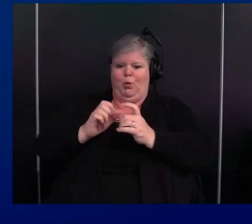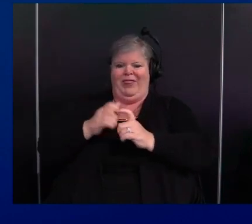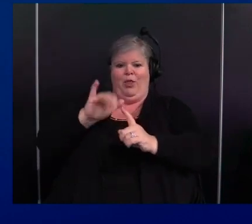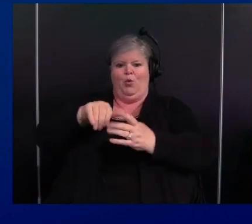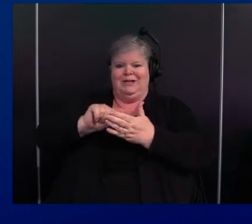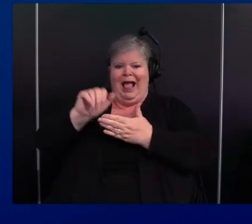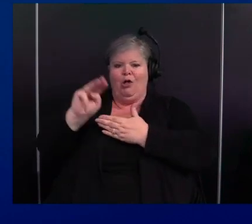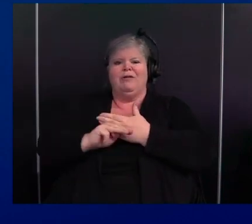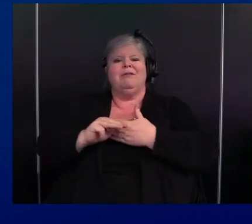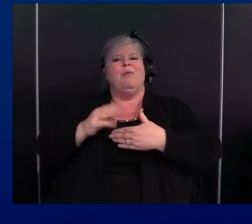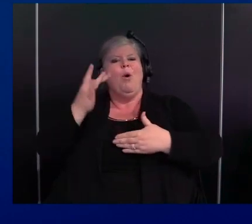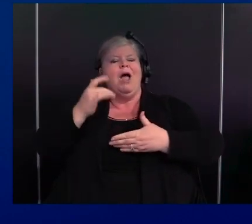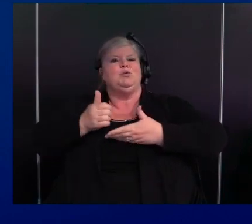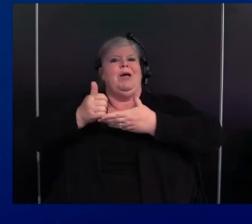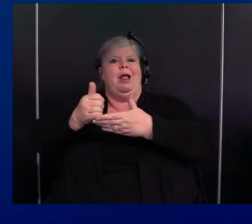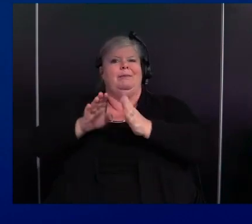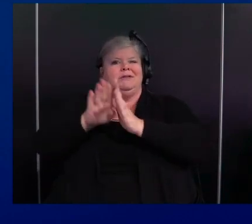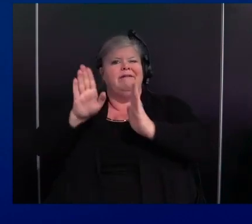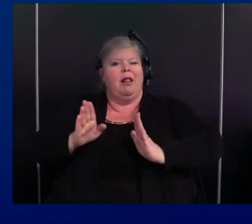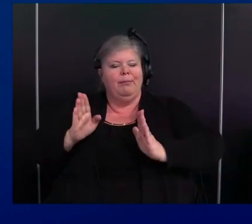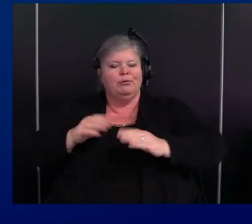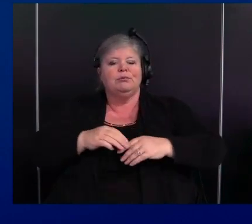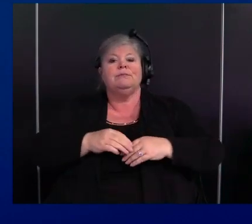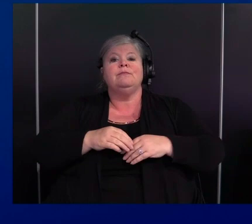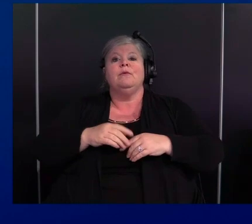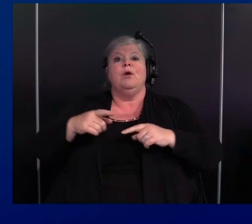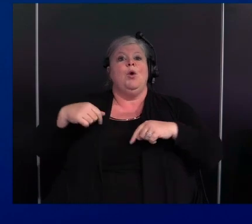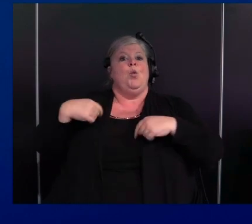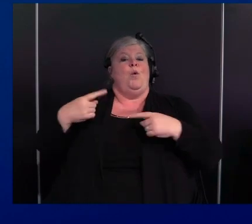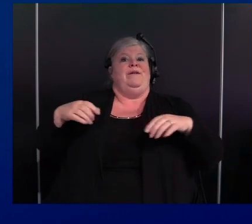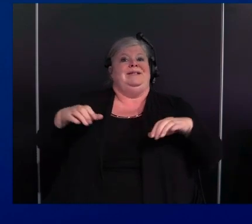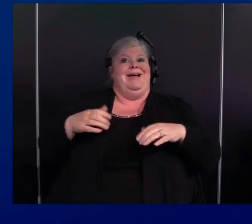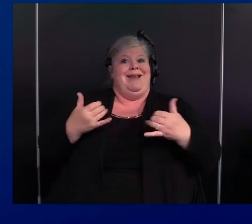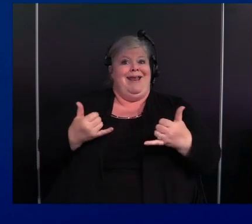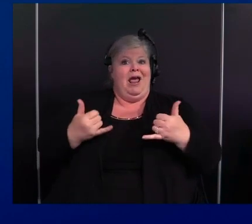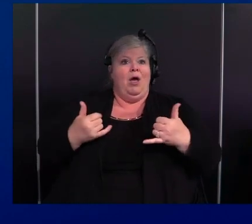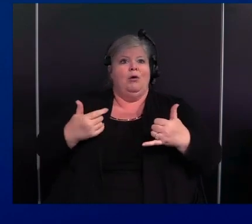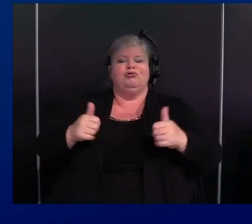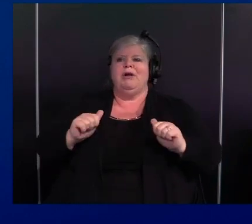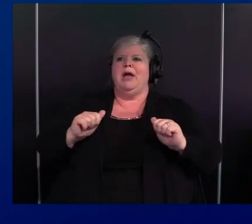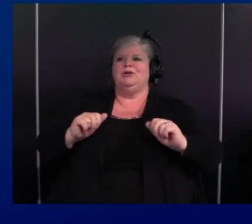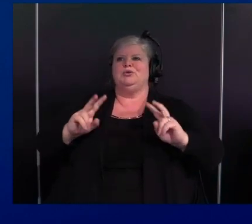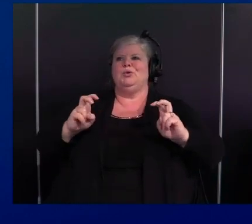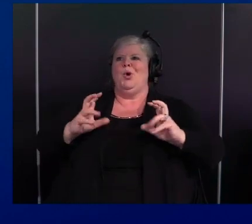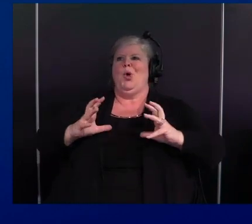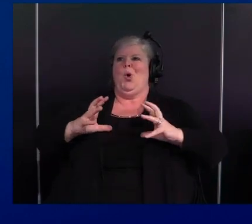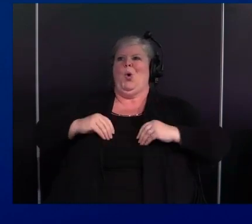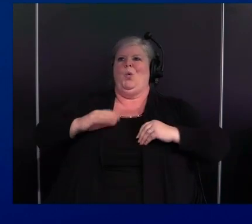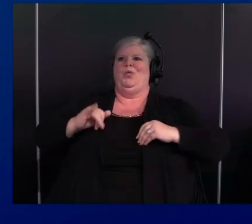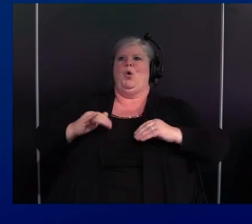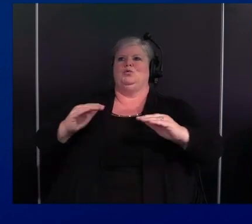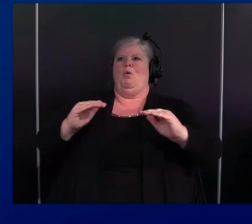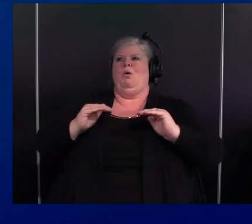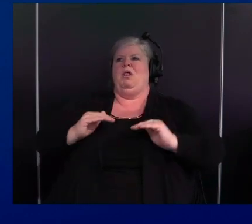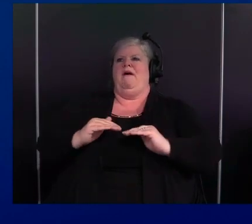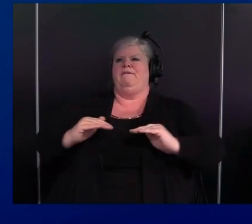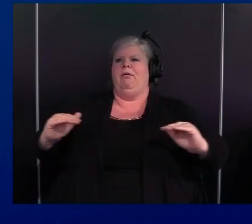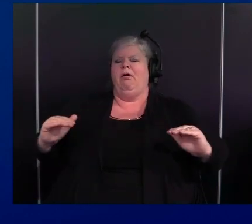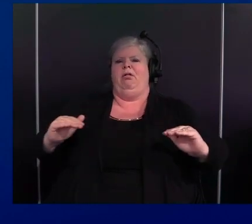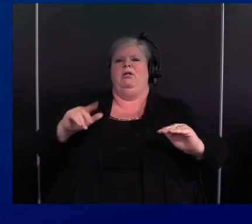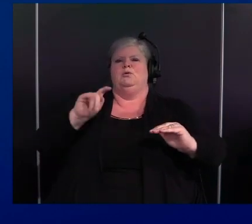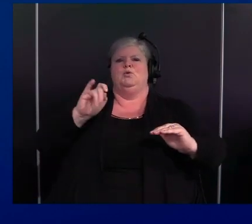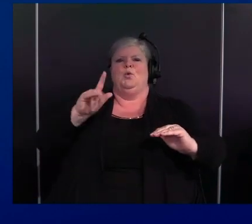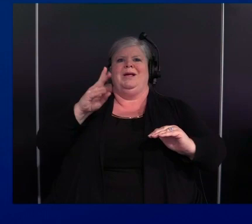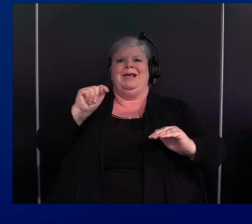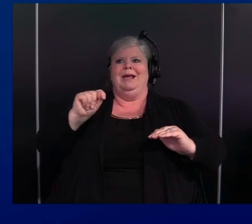of the things that we've done in the past few years is start to own sort of lower level toolkits. So for example, in the Unix world, there's a